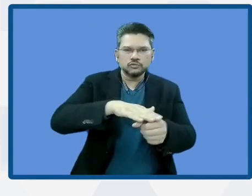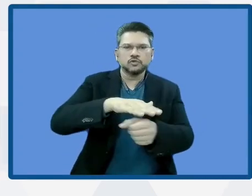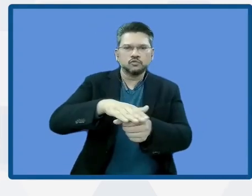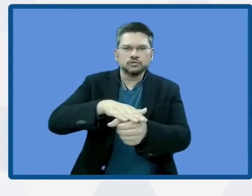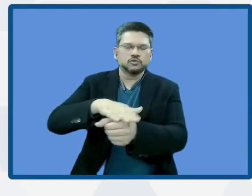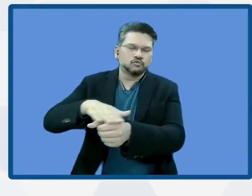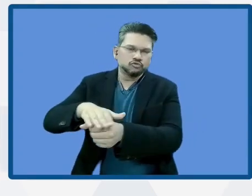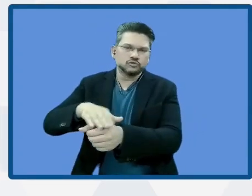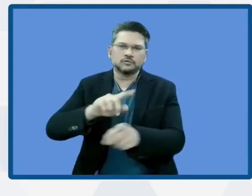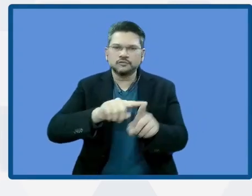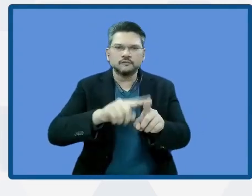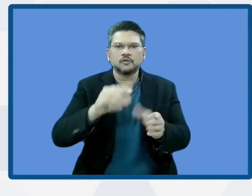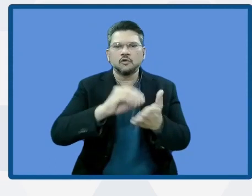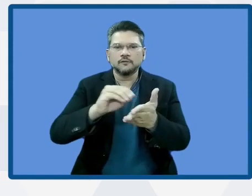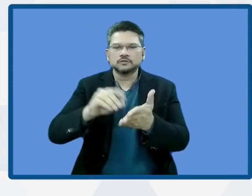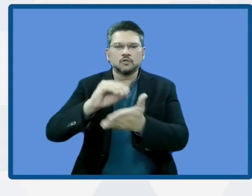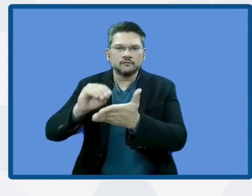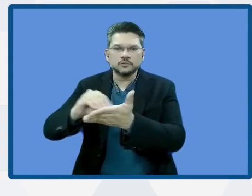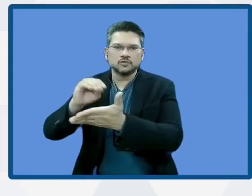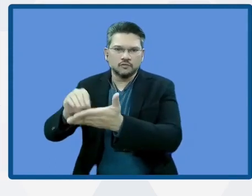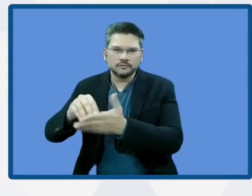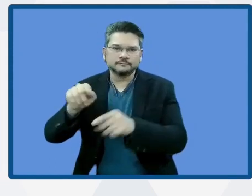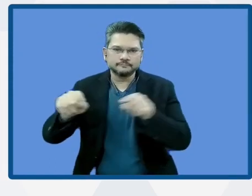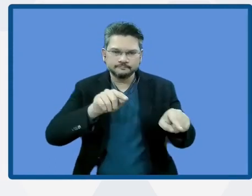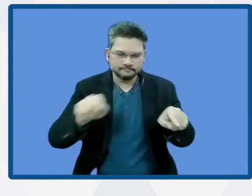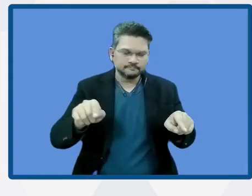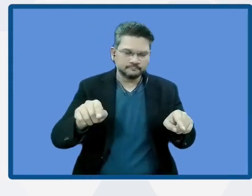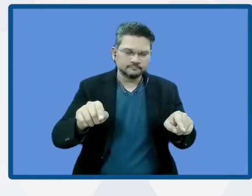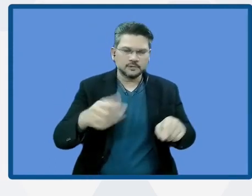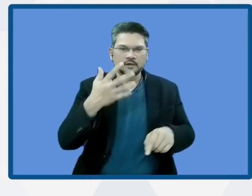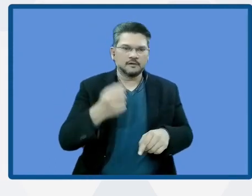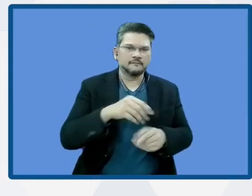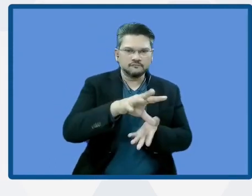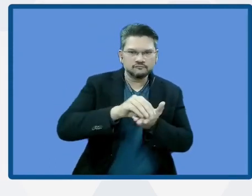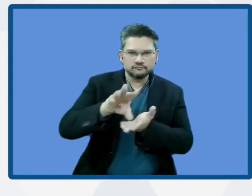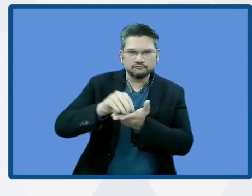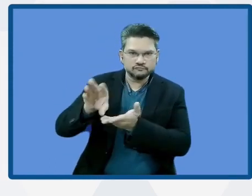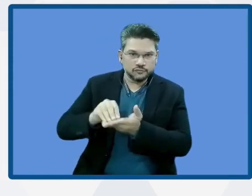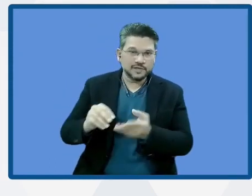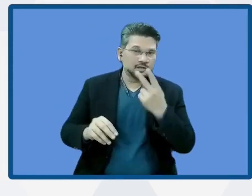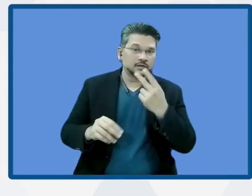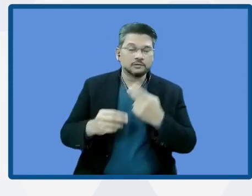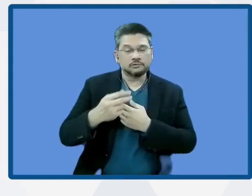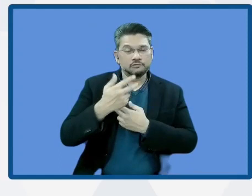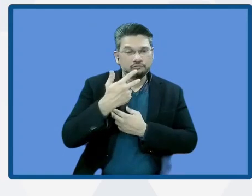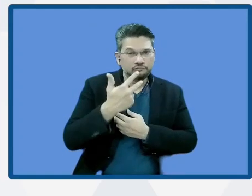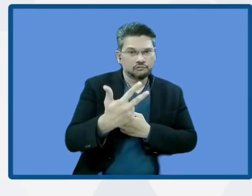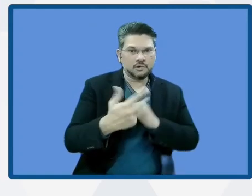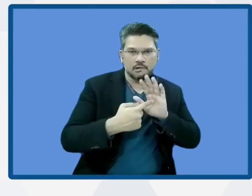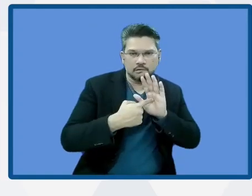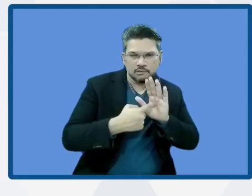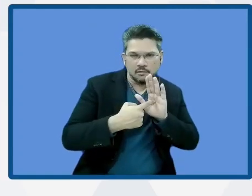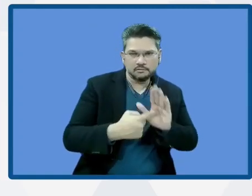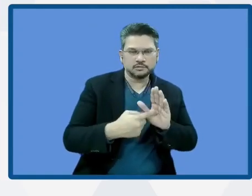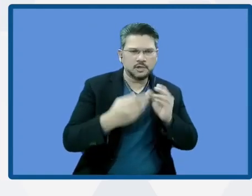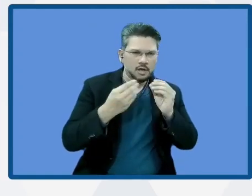America region to share 3 specific examples on how early warning systems and early action